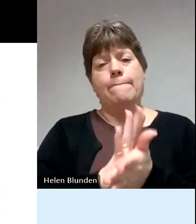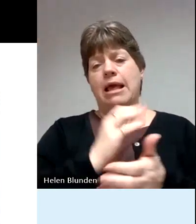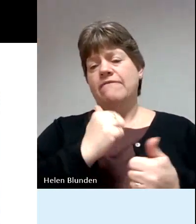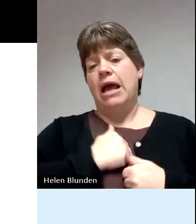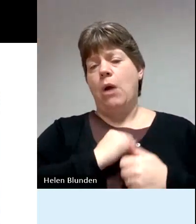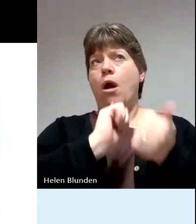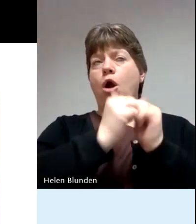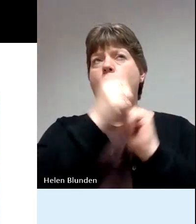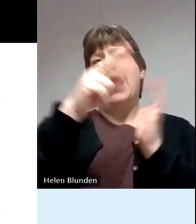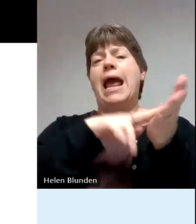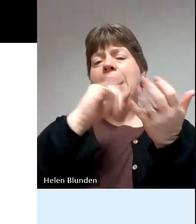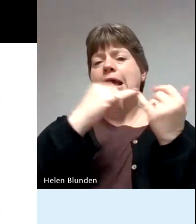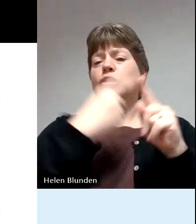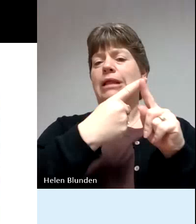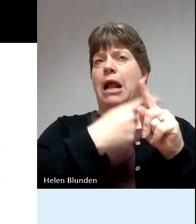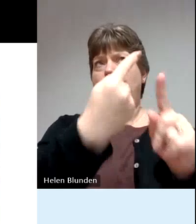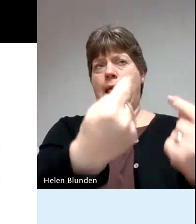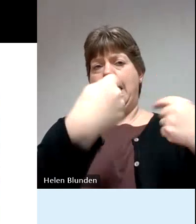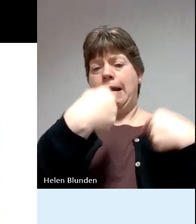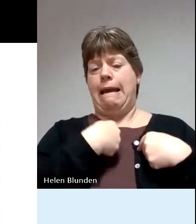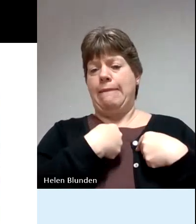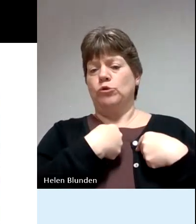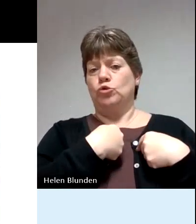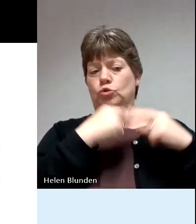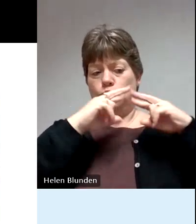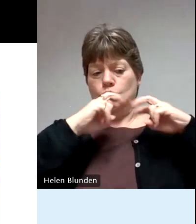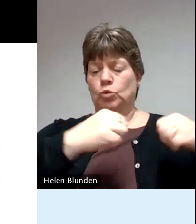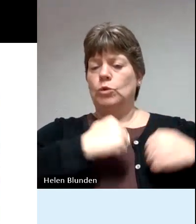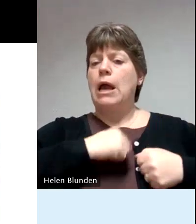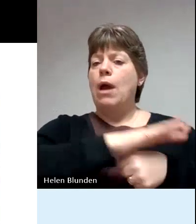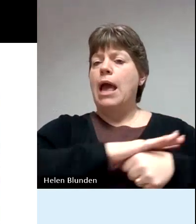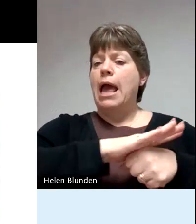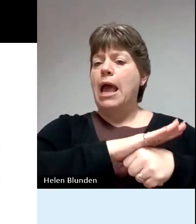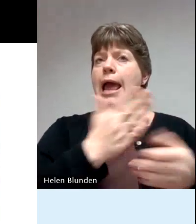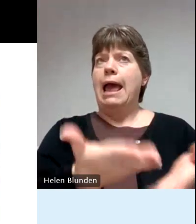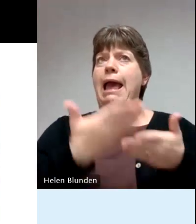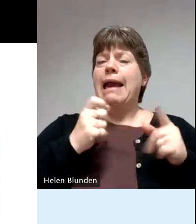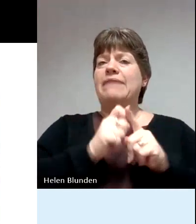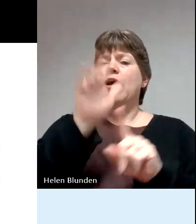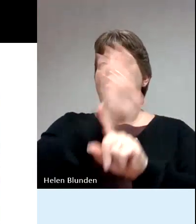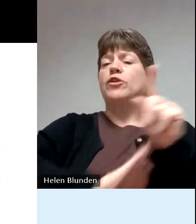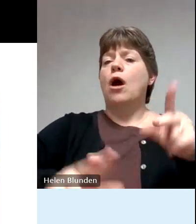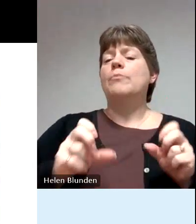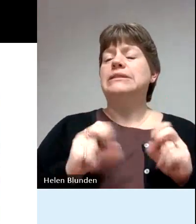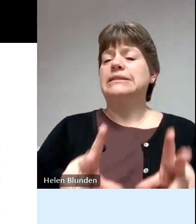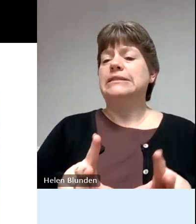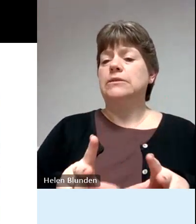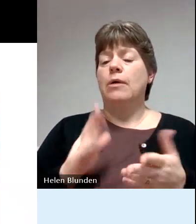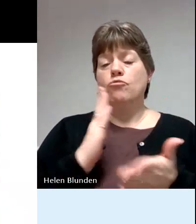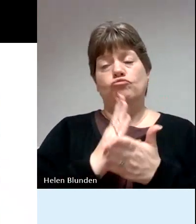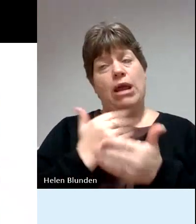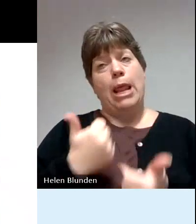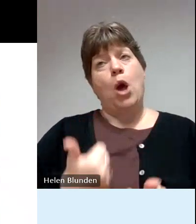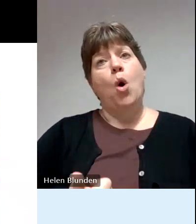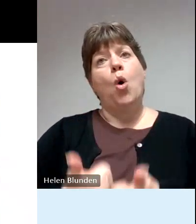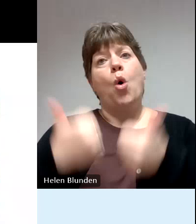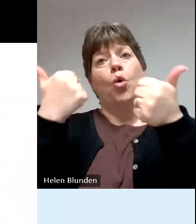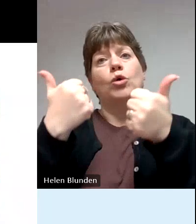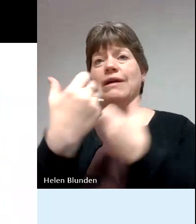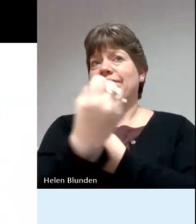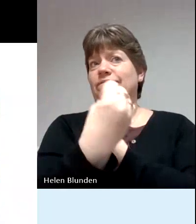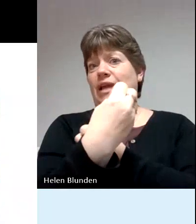NHS England came to do a keen line of inquiry and actually gave the Derbyshire System Control Centre a really good